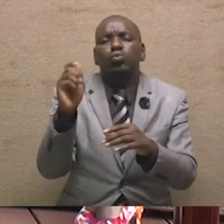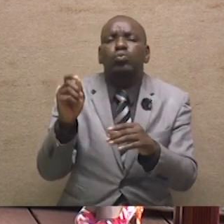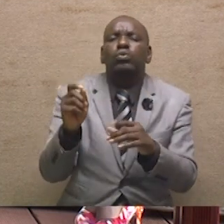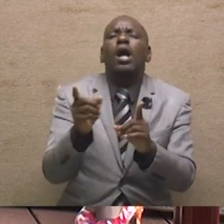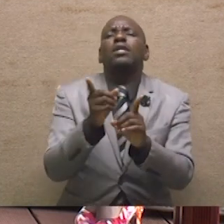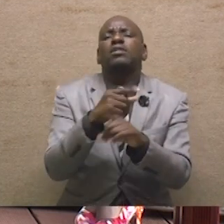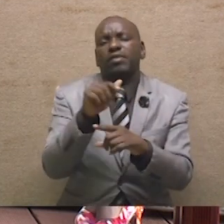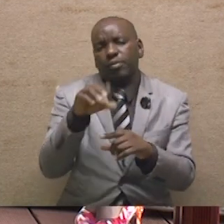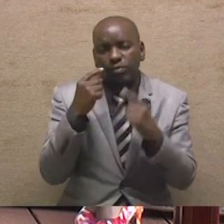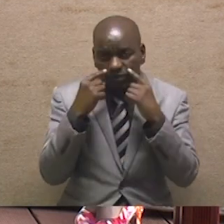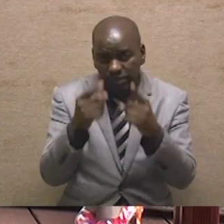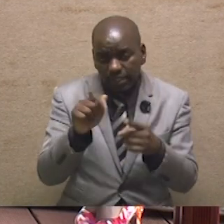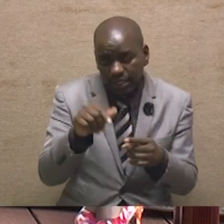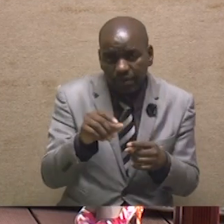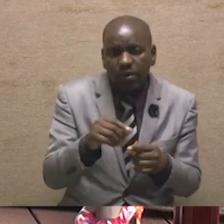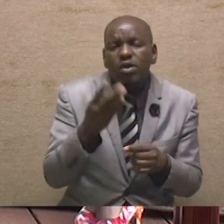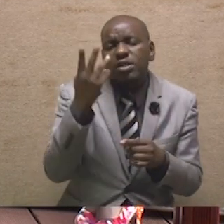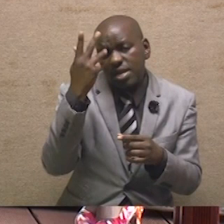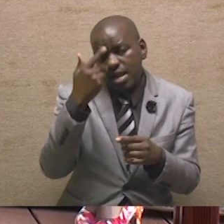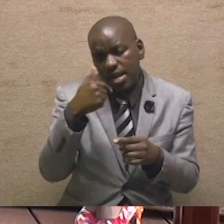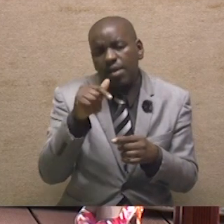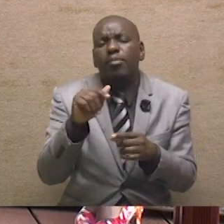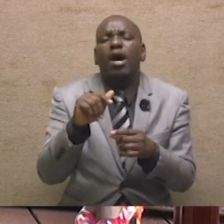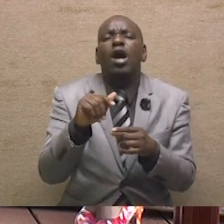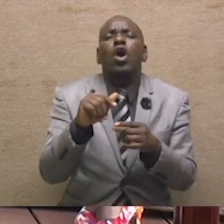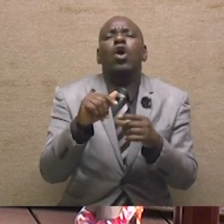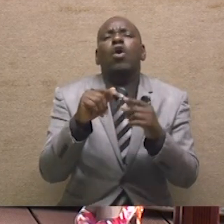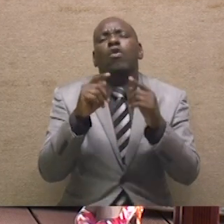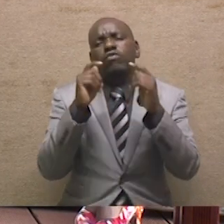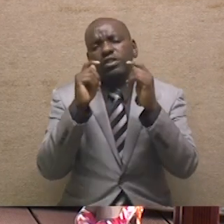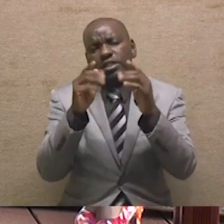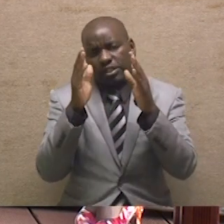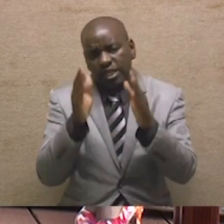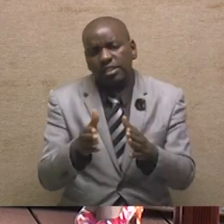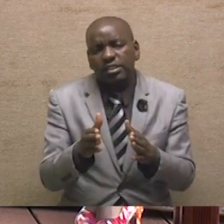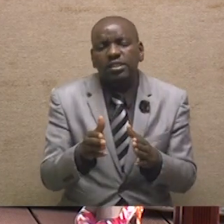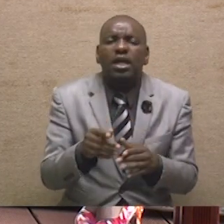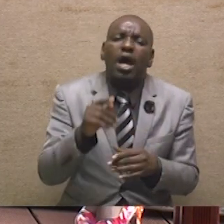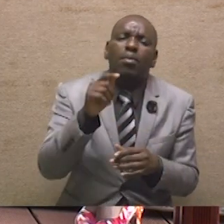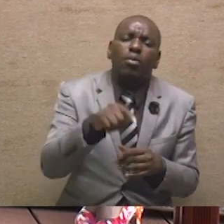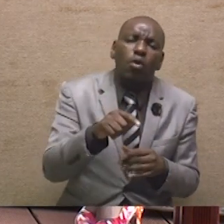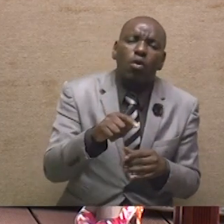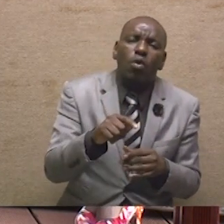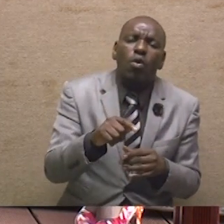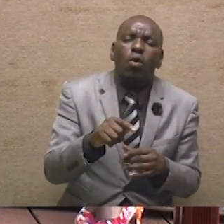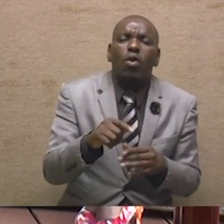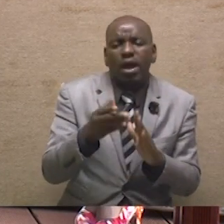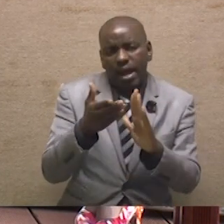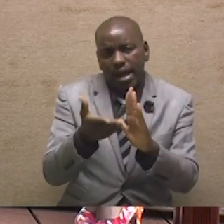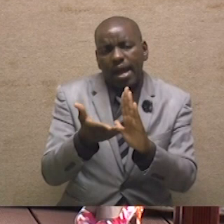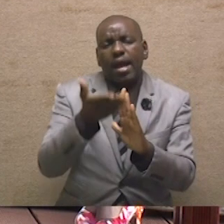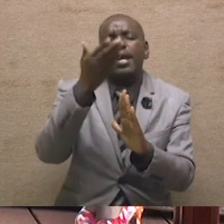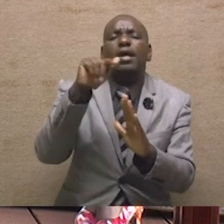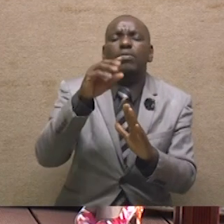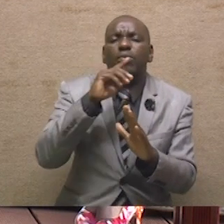witnessing this, in that the number of unqualified teachers at ECD levels is higher than the